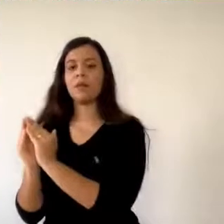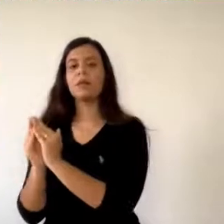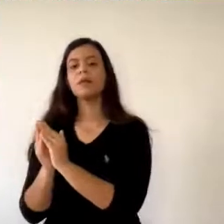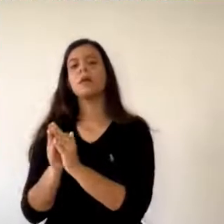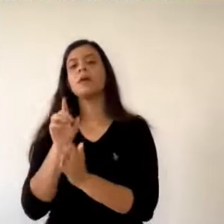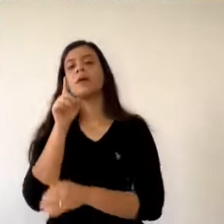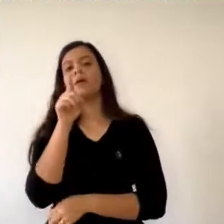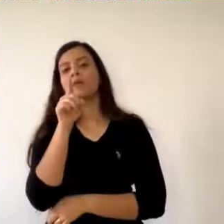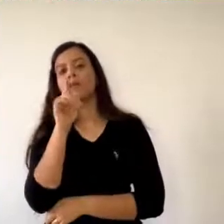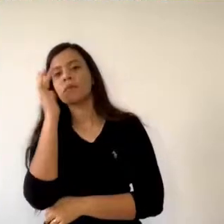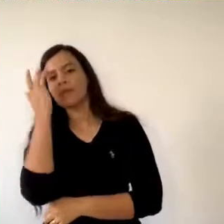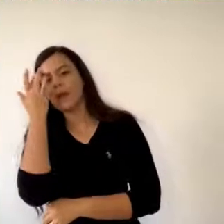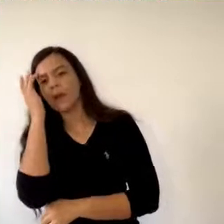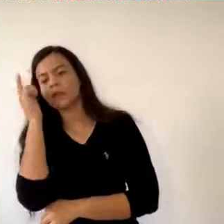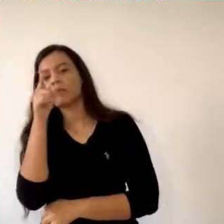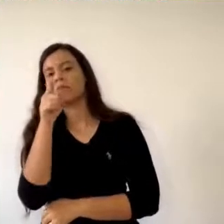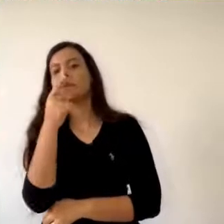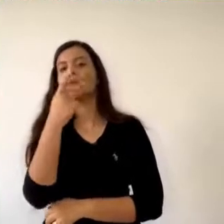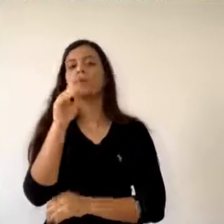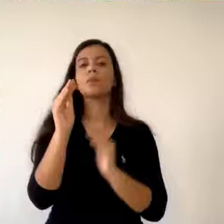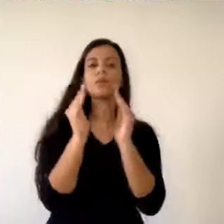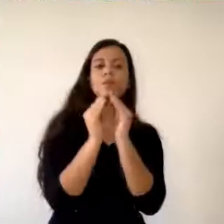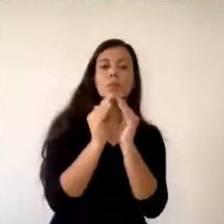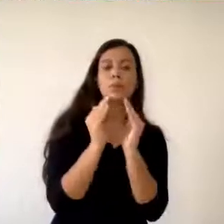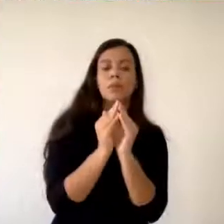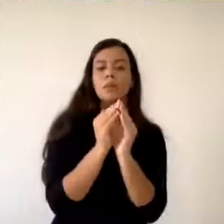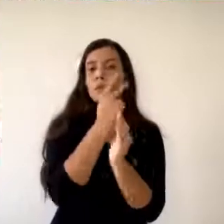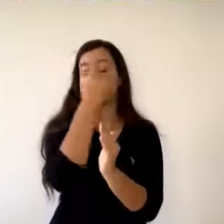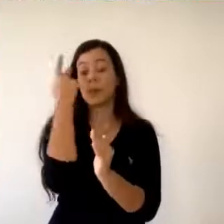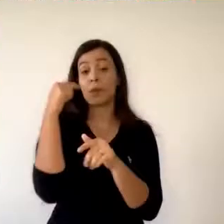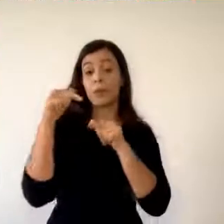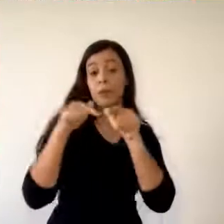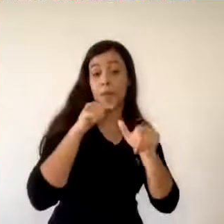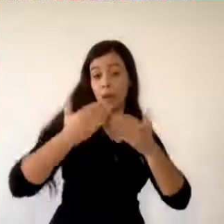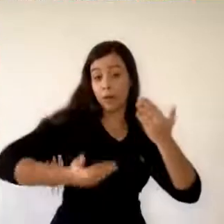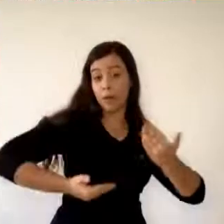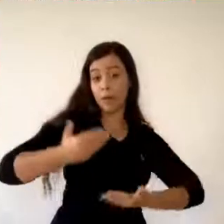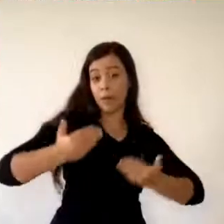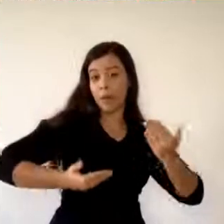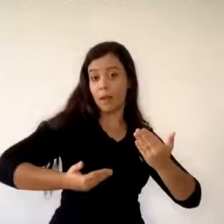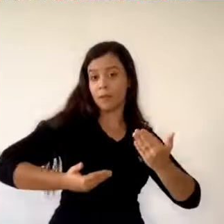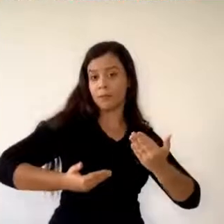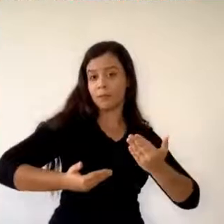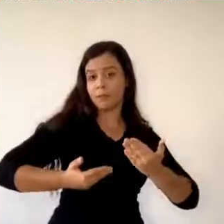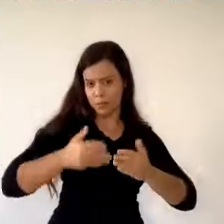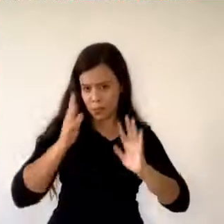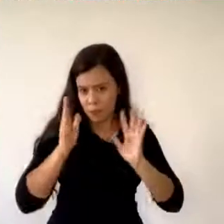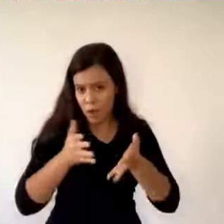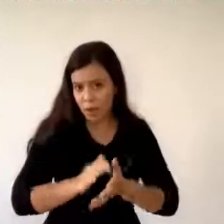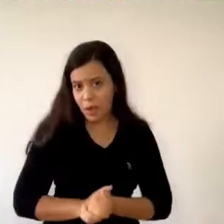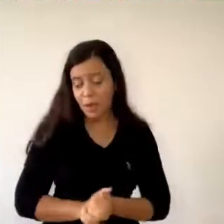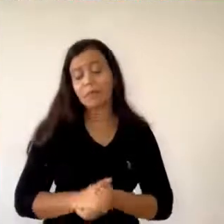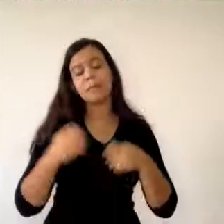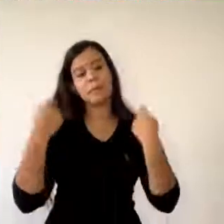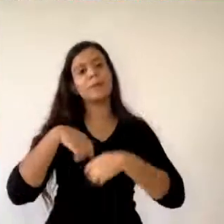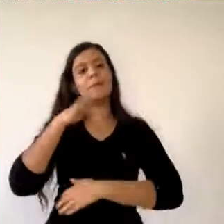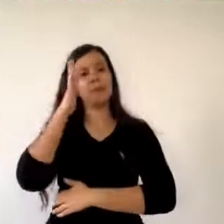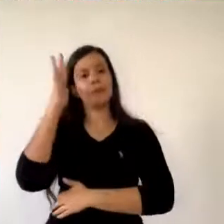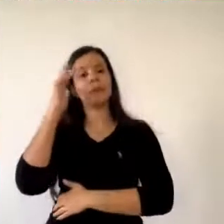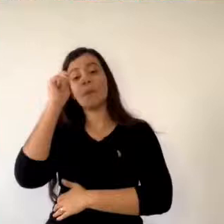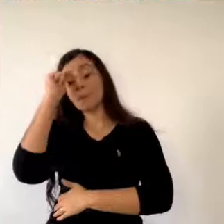white Brazilian person, have been in your household that you have invited to eat and drink